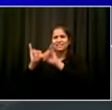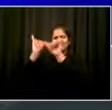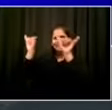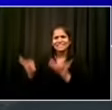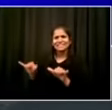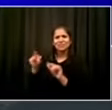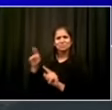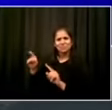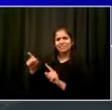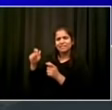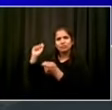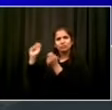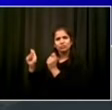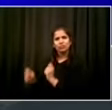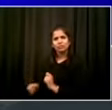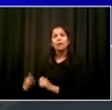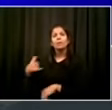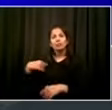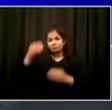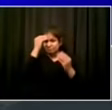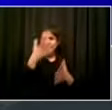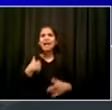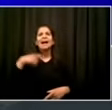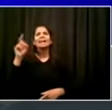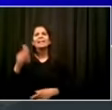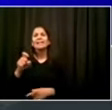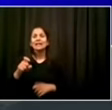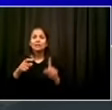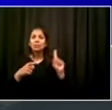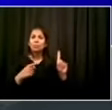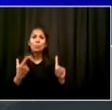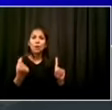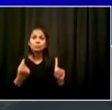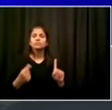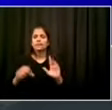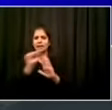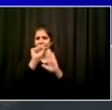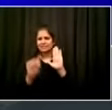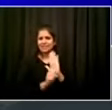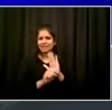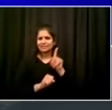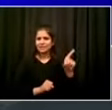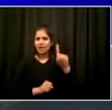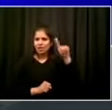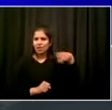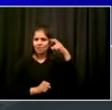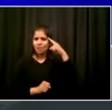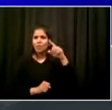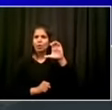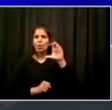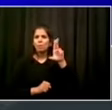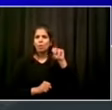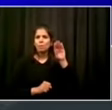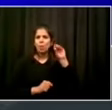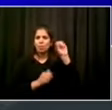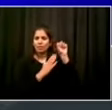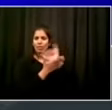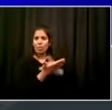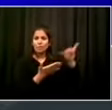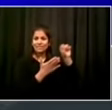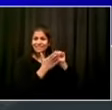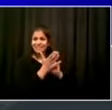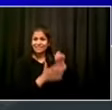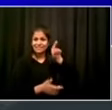transparency in the police disciplinary process, the 50A law that has stood in the way of transparency. I have had three police commissioners.